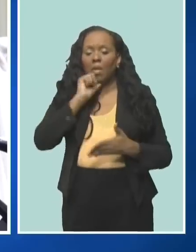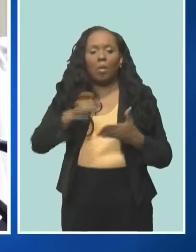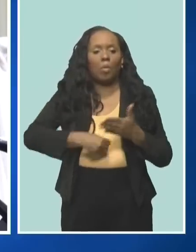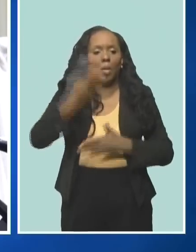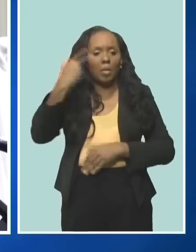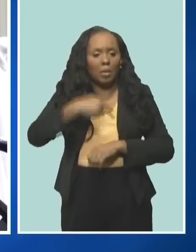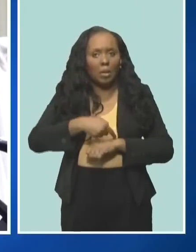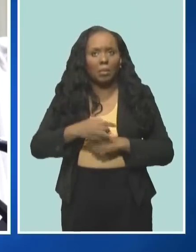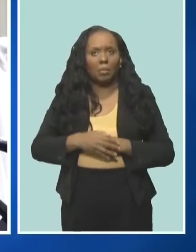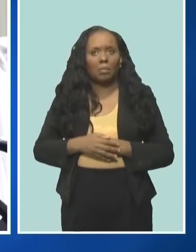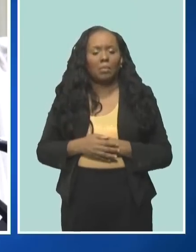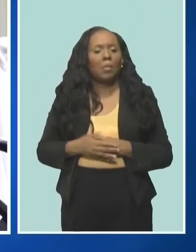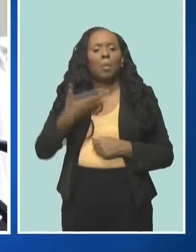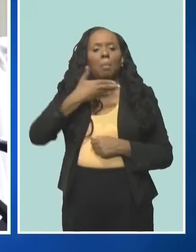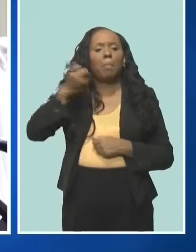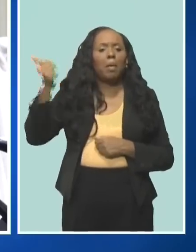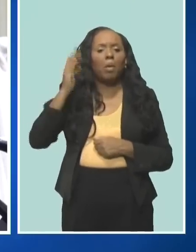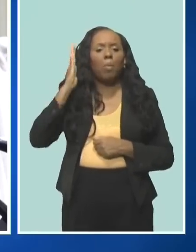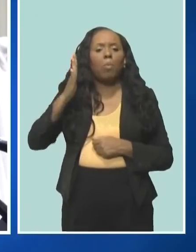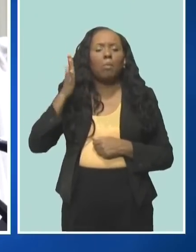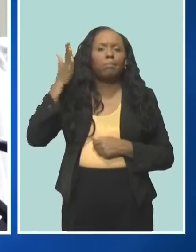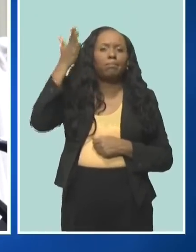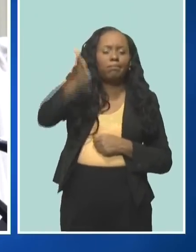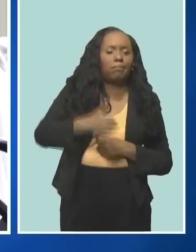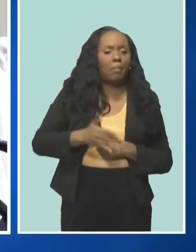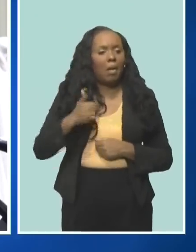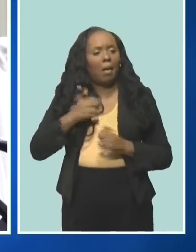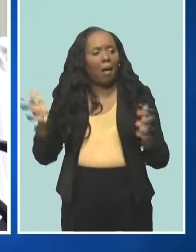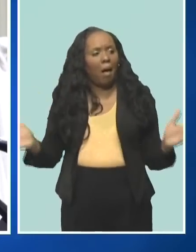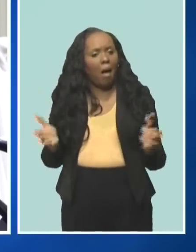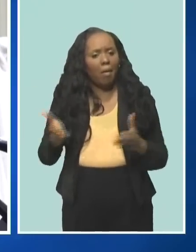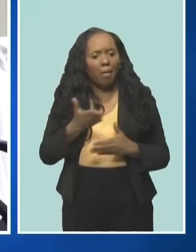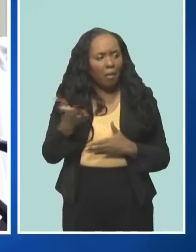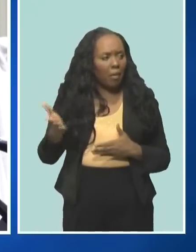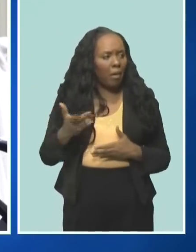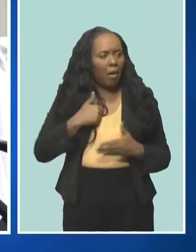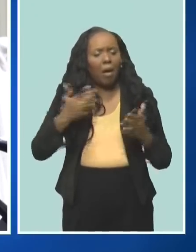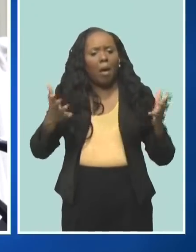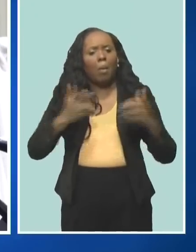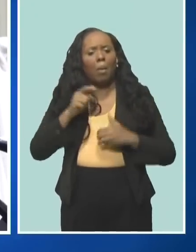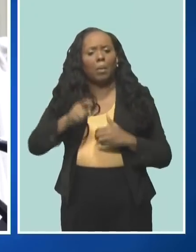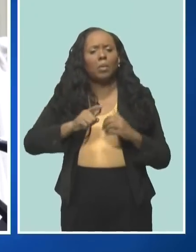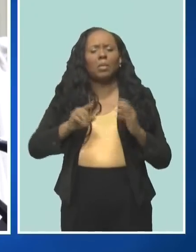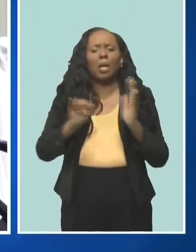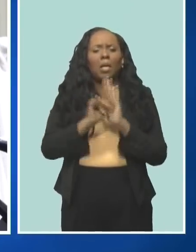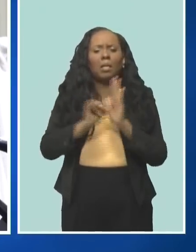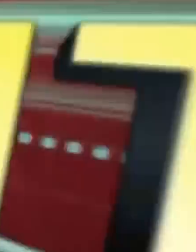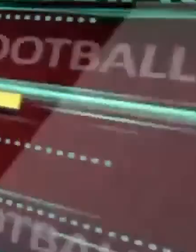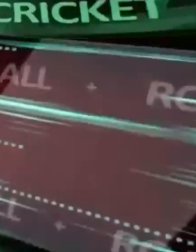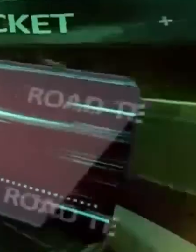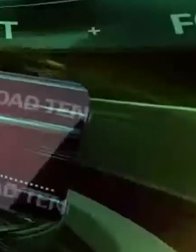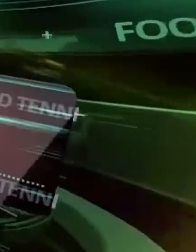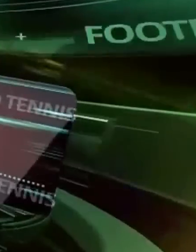your greater is coming. And I encourage you this evening, begin to identify your greater now.